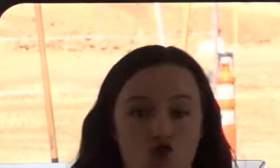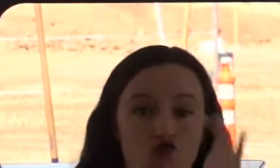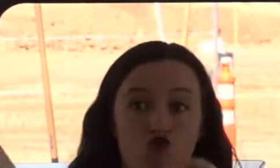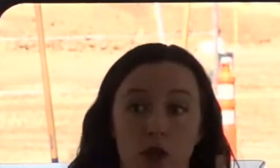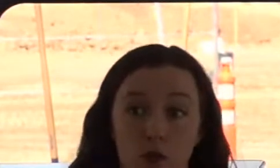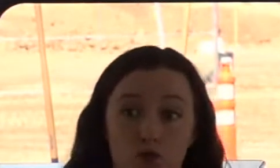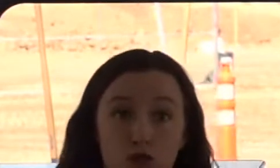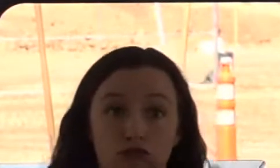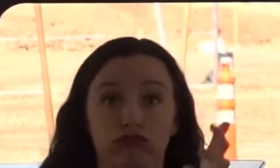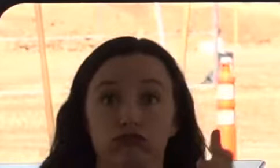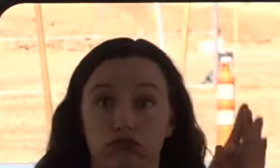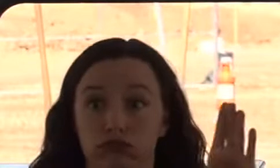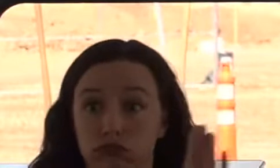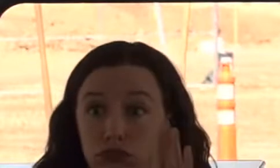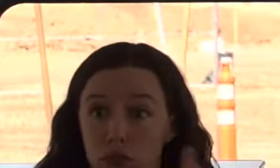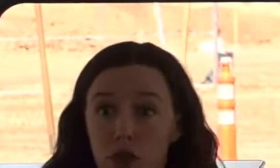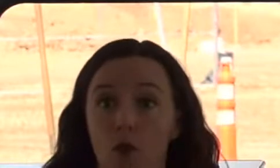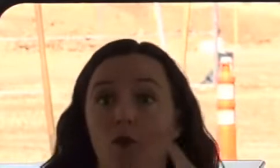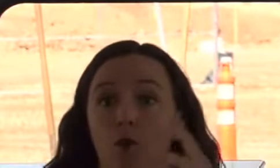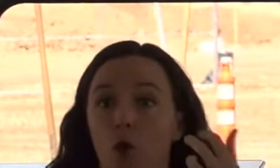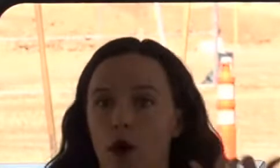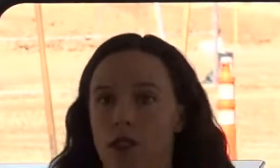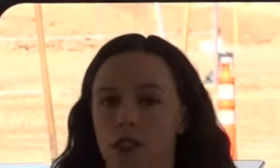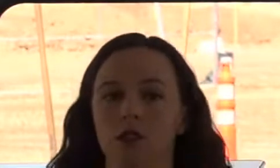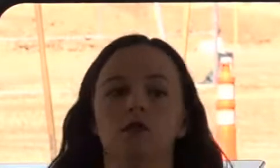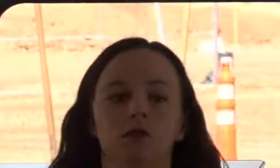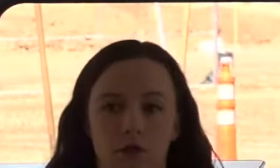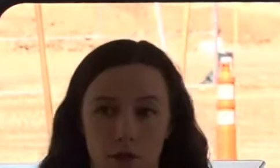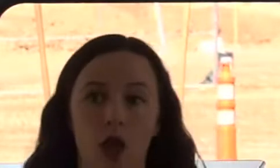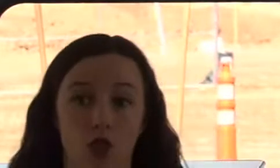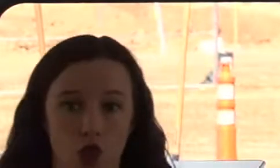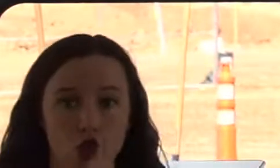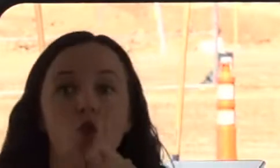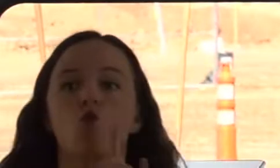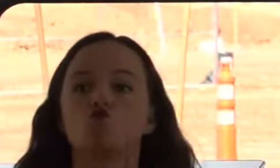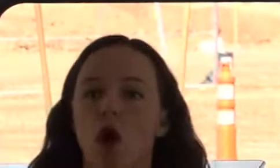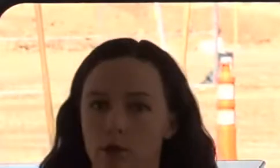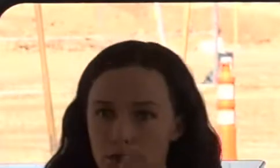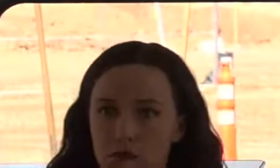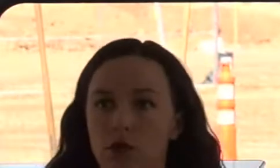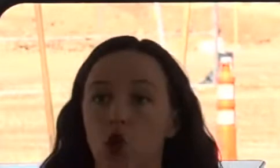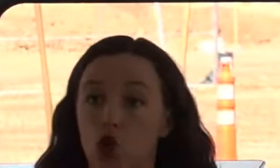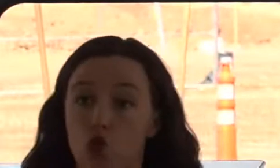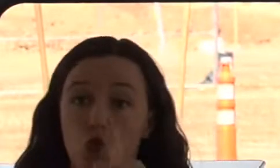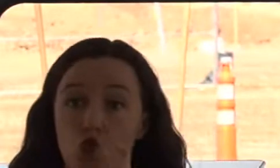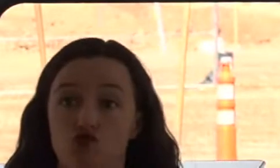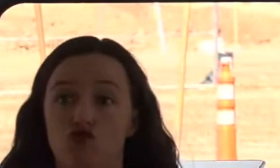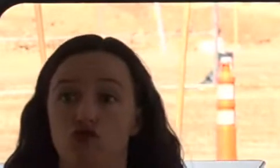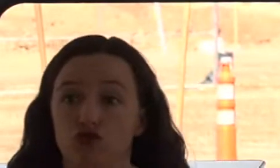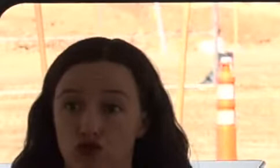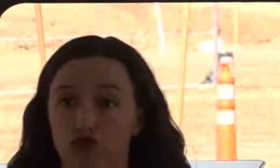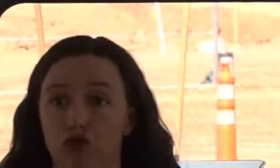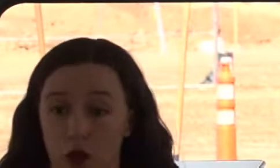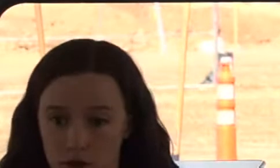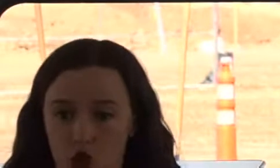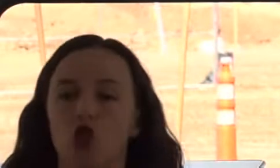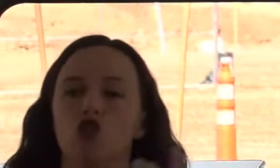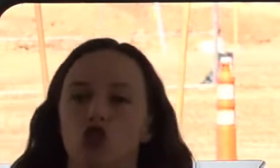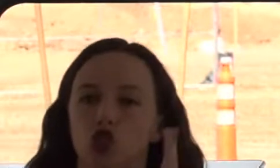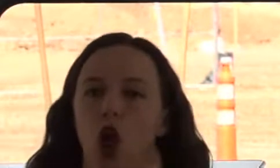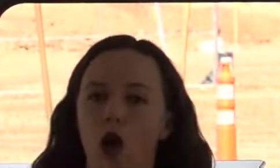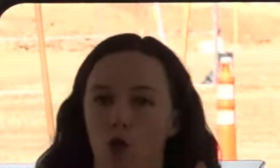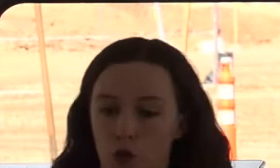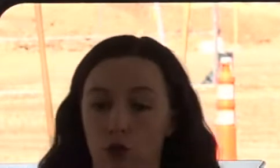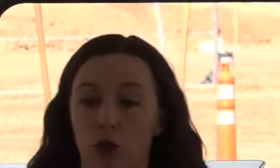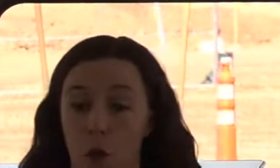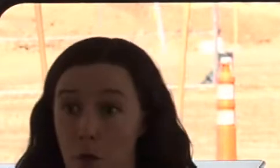meet your needs for today. And this promises for sure, the students that come out of Clovis Community College are job ready. That